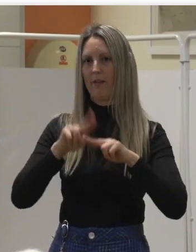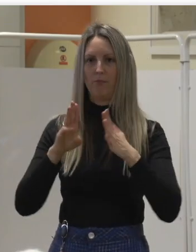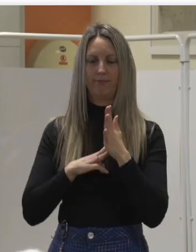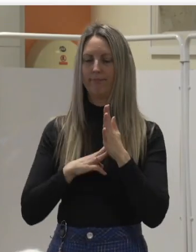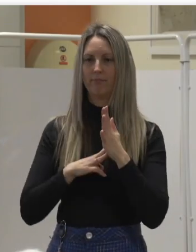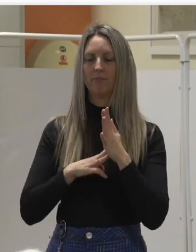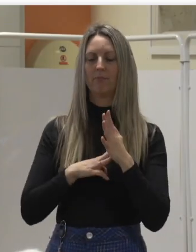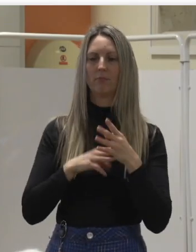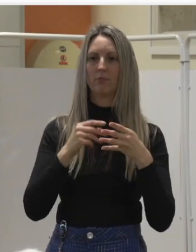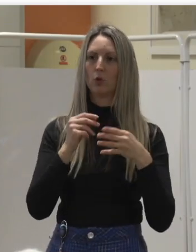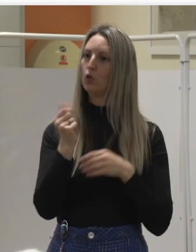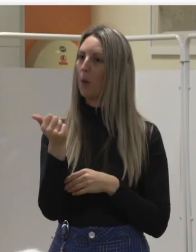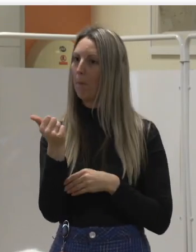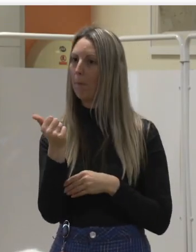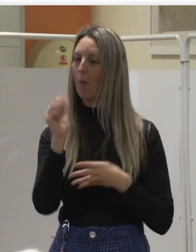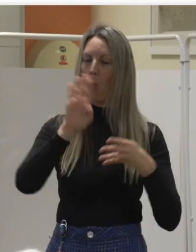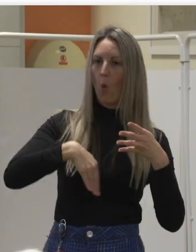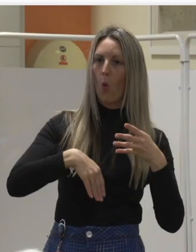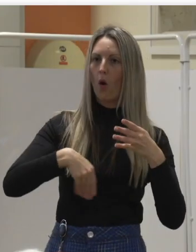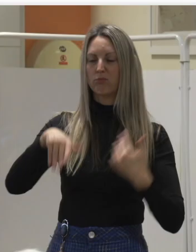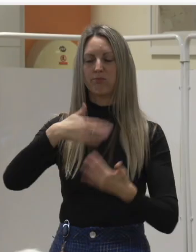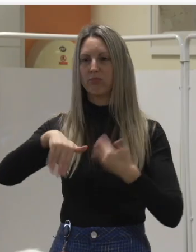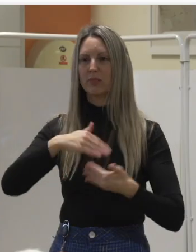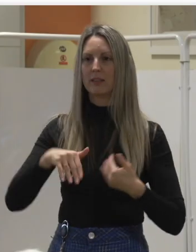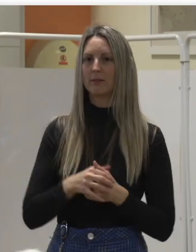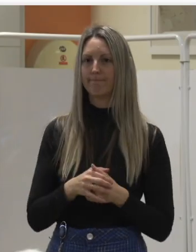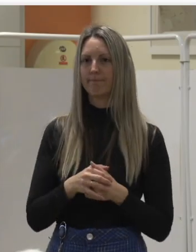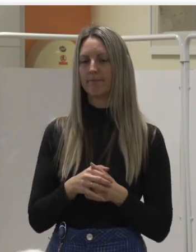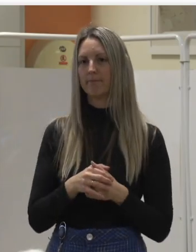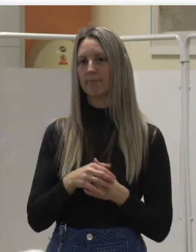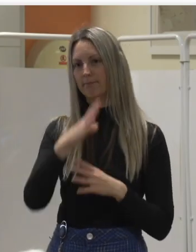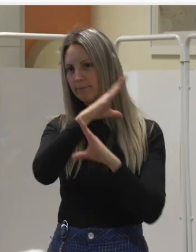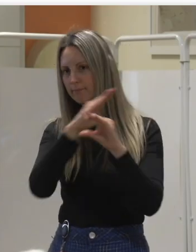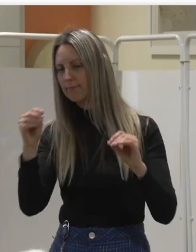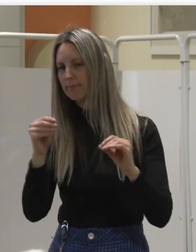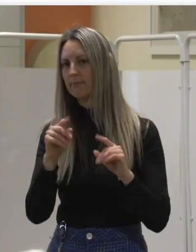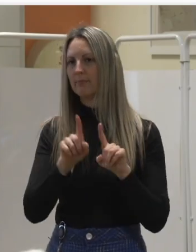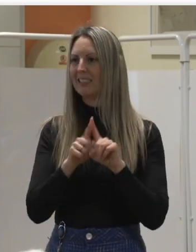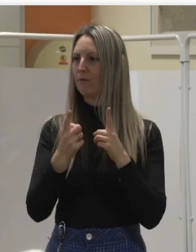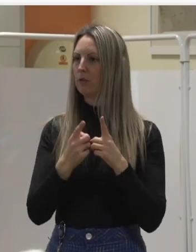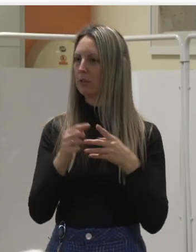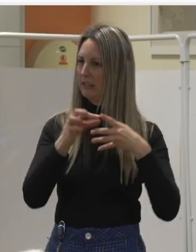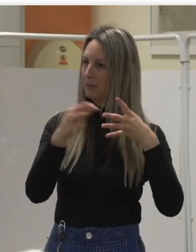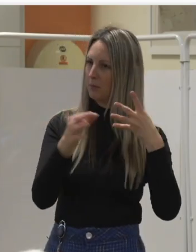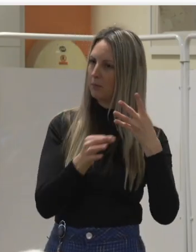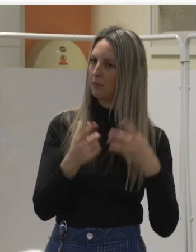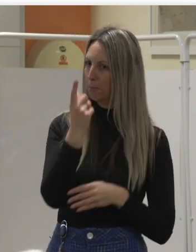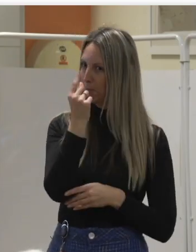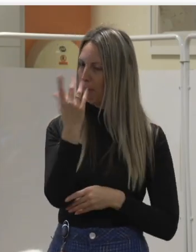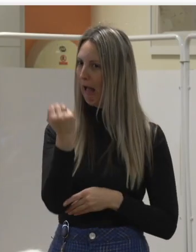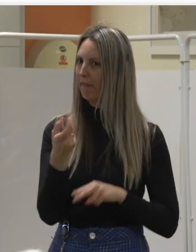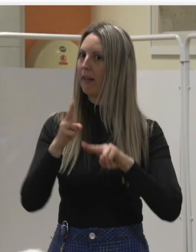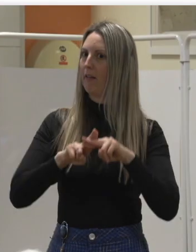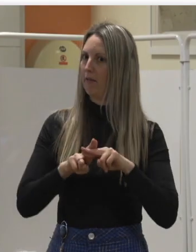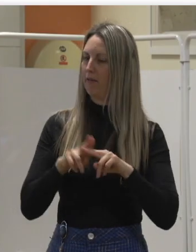what a person might be going through. If somebody has all these symptoms, you can just imagine how difficult it is to carry out their